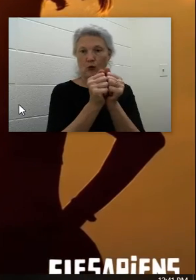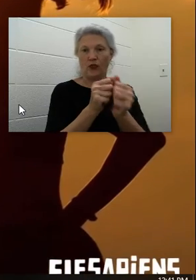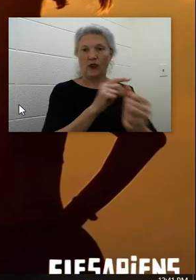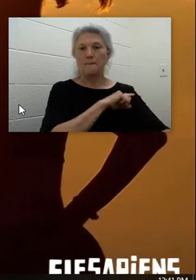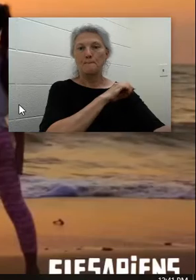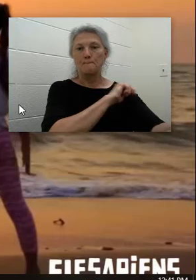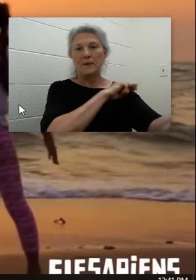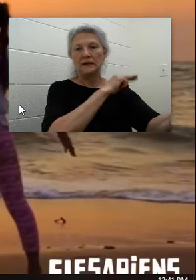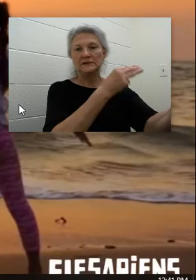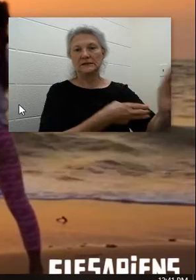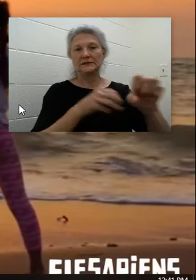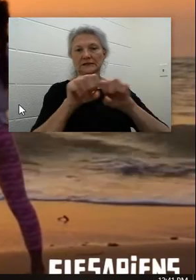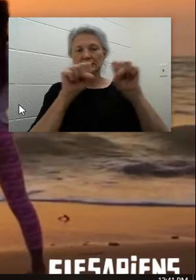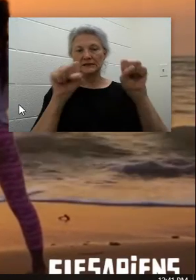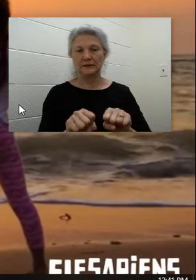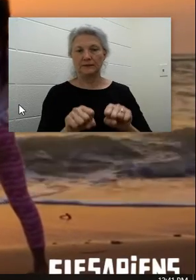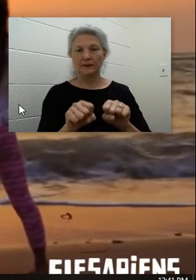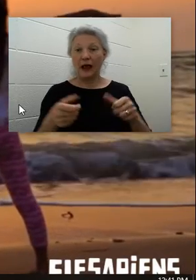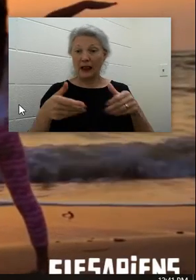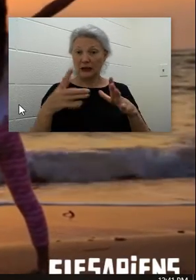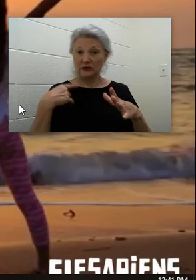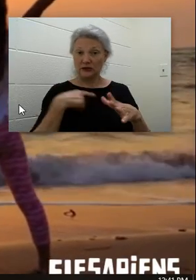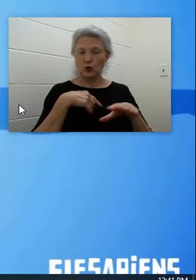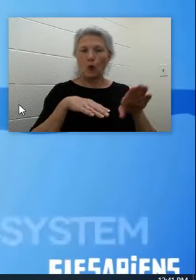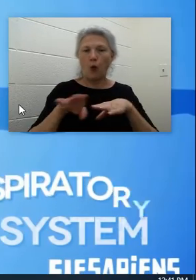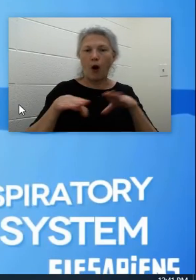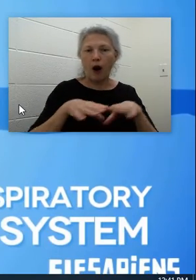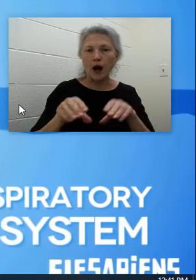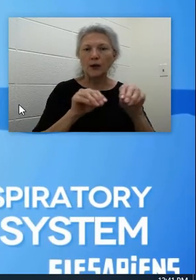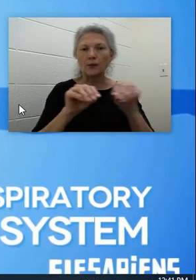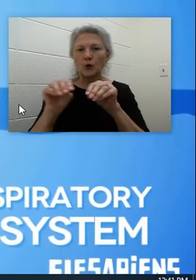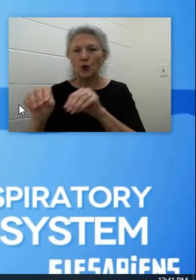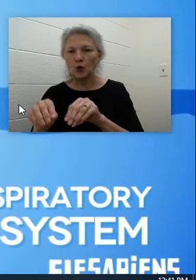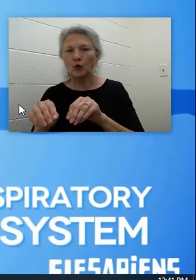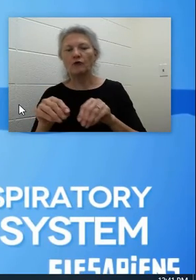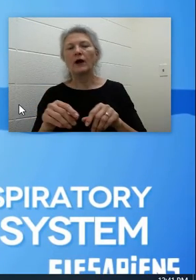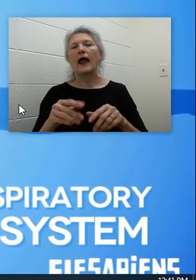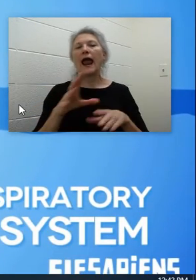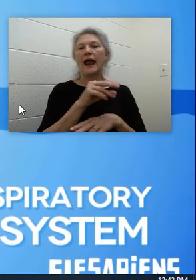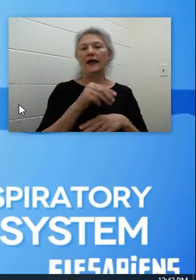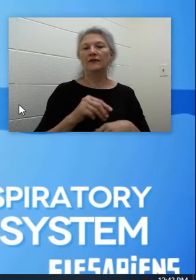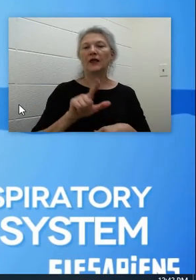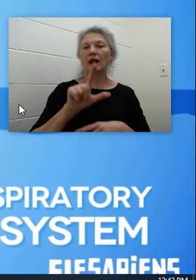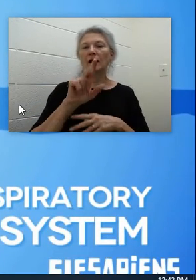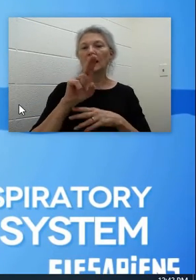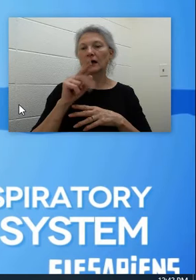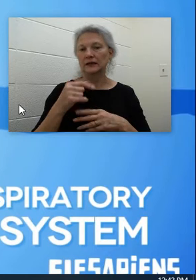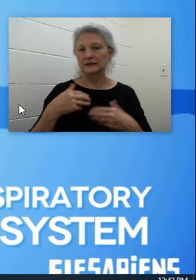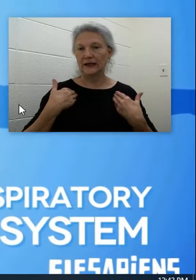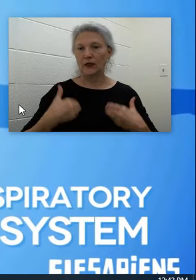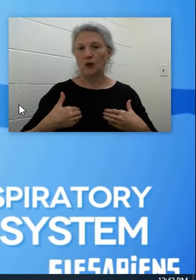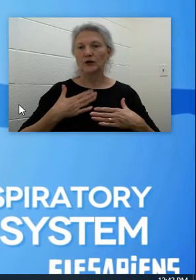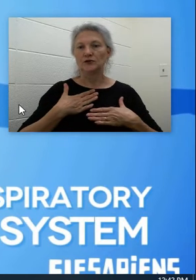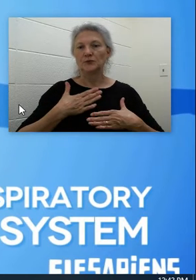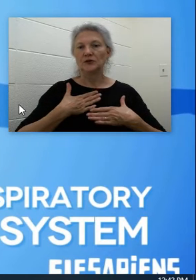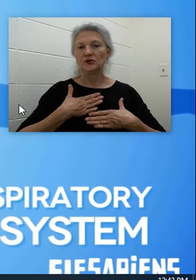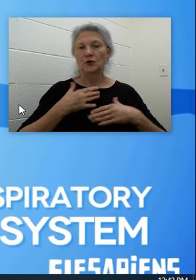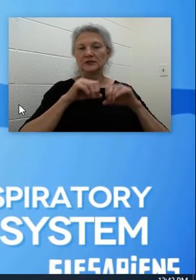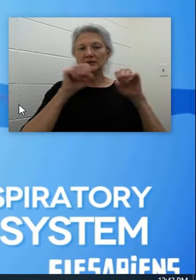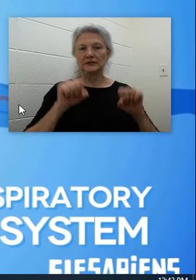walking, running, or moving other organs such as the lungs that belong to the respiratory system. The function of this system is to